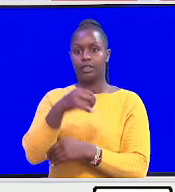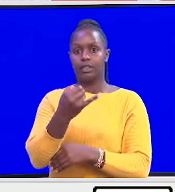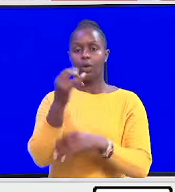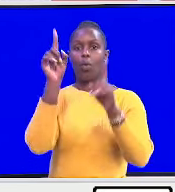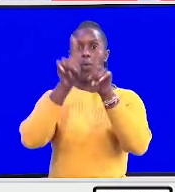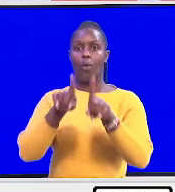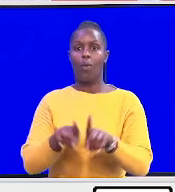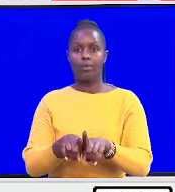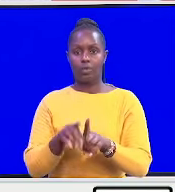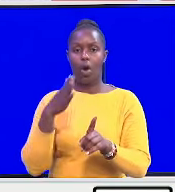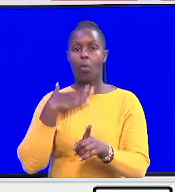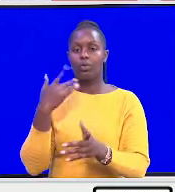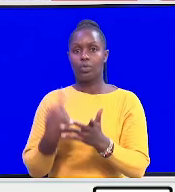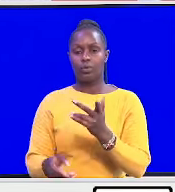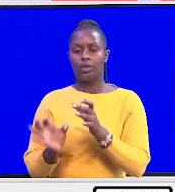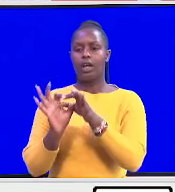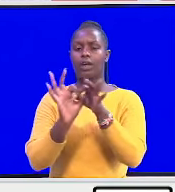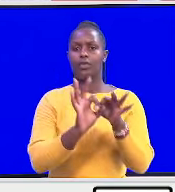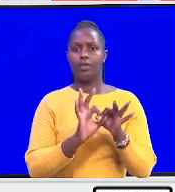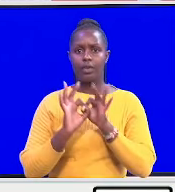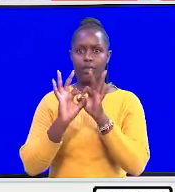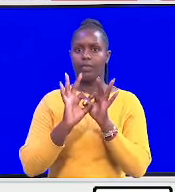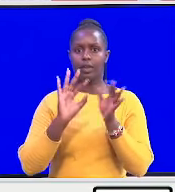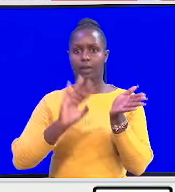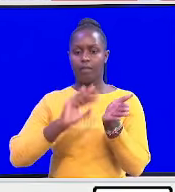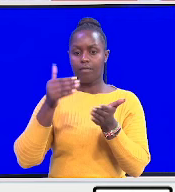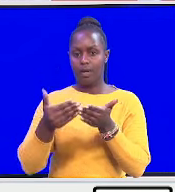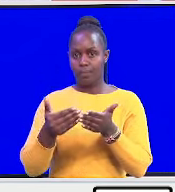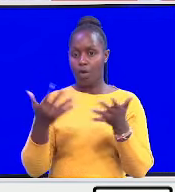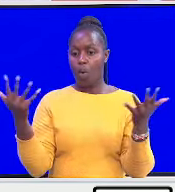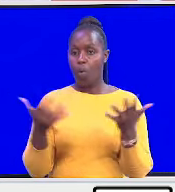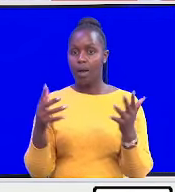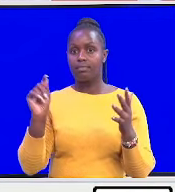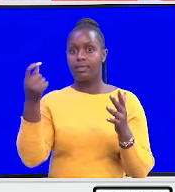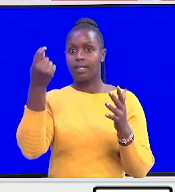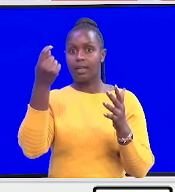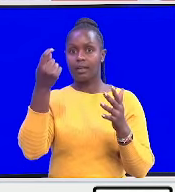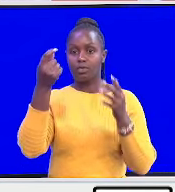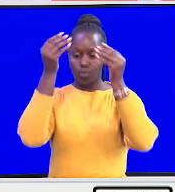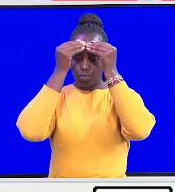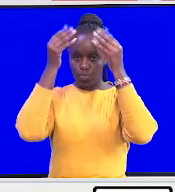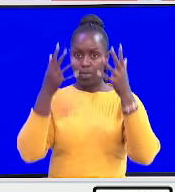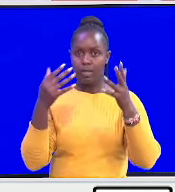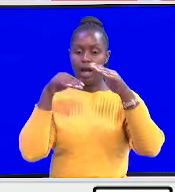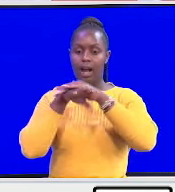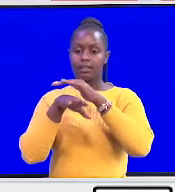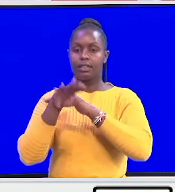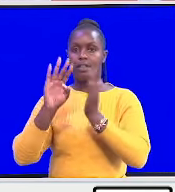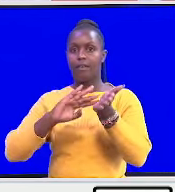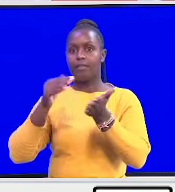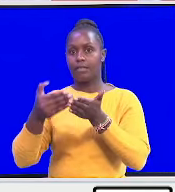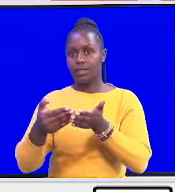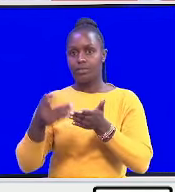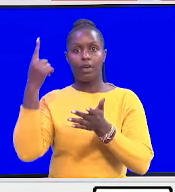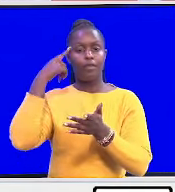hand, wants a unified and consolidated fund from where Kenyan students can access funding for tertiary